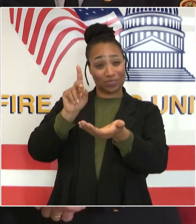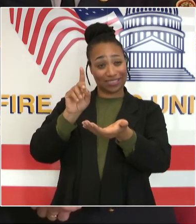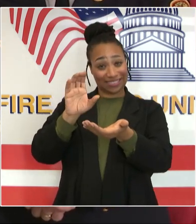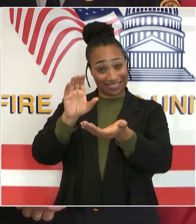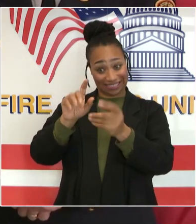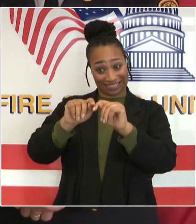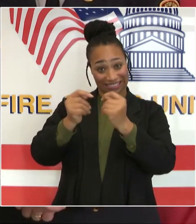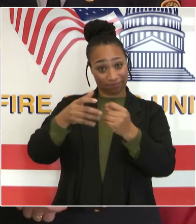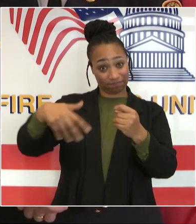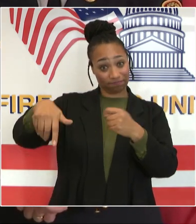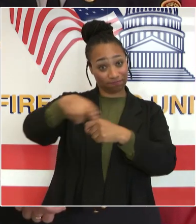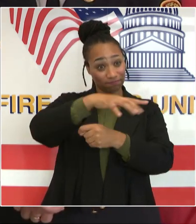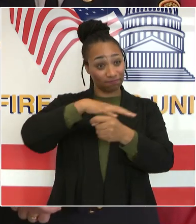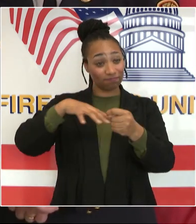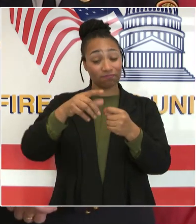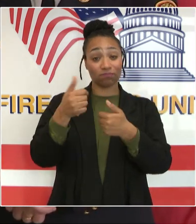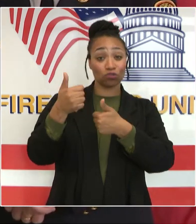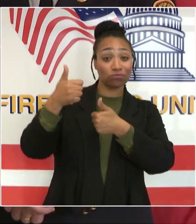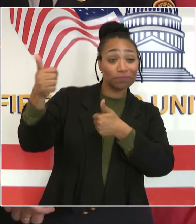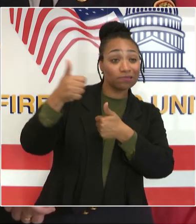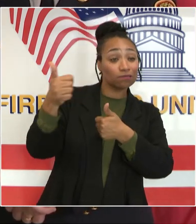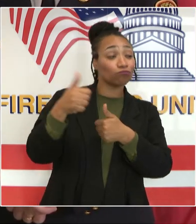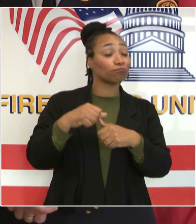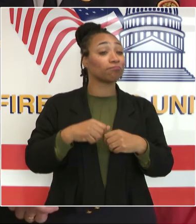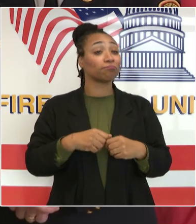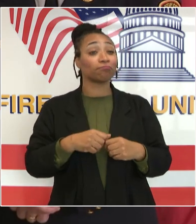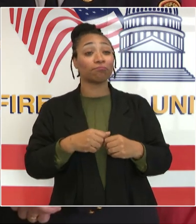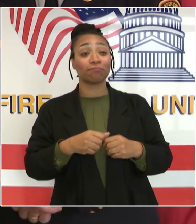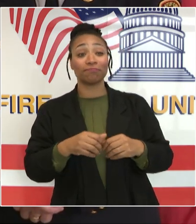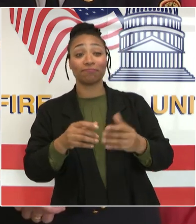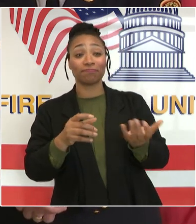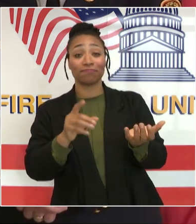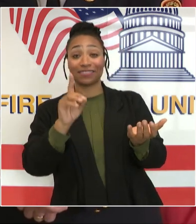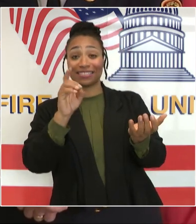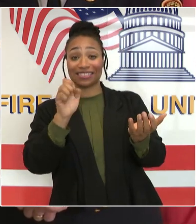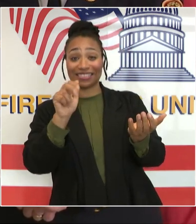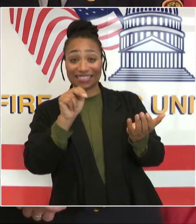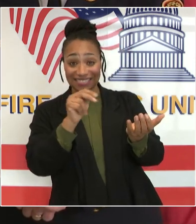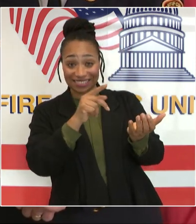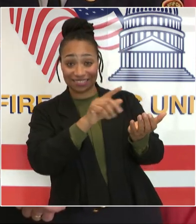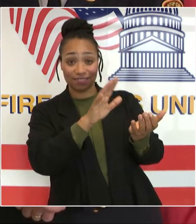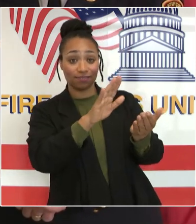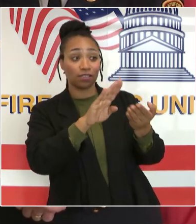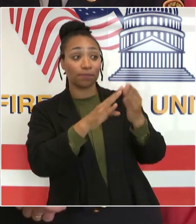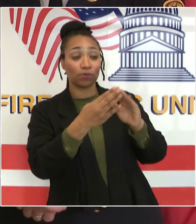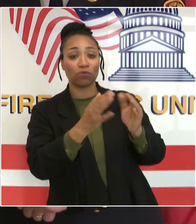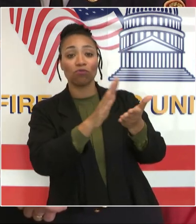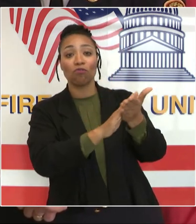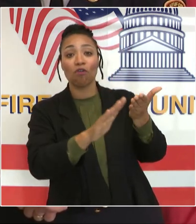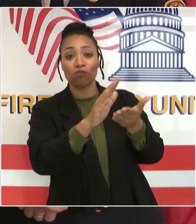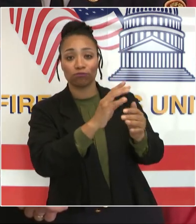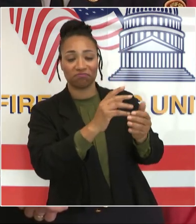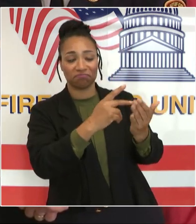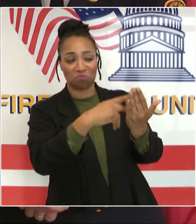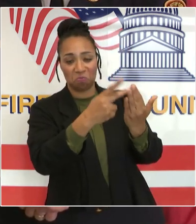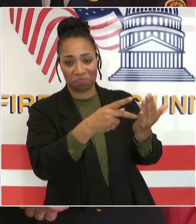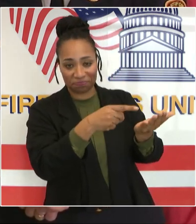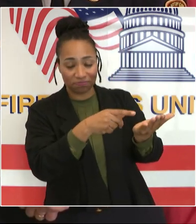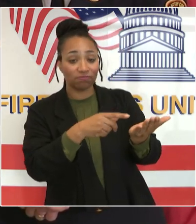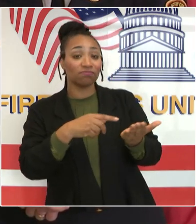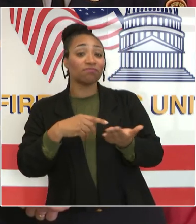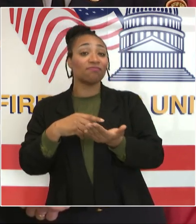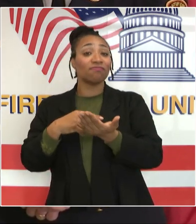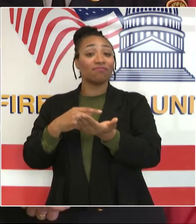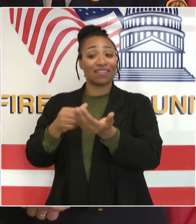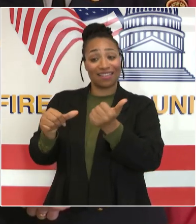Maria Bird, UDC Community College Dean Marilyn Hamilton, Associate Dean Bushra Ahmad Saeed,